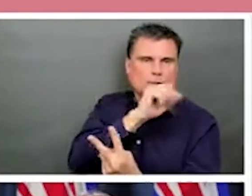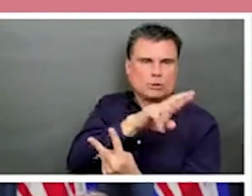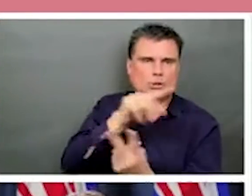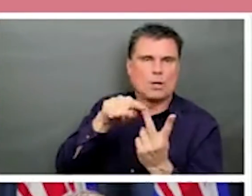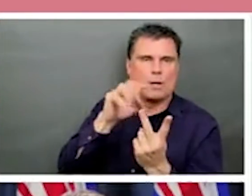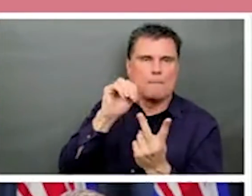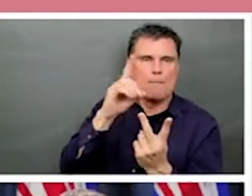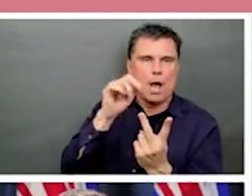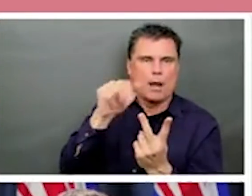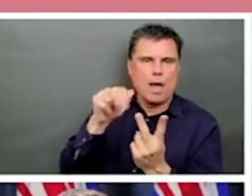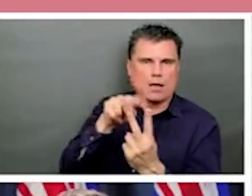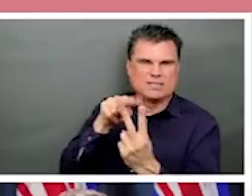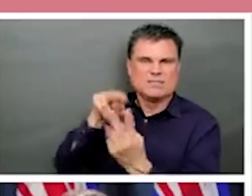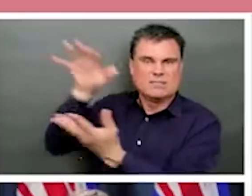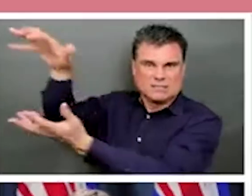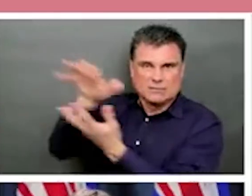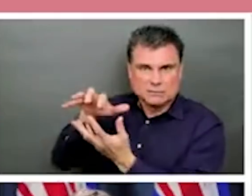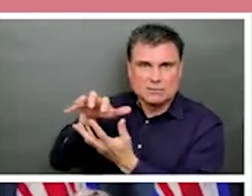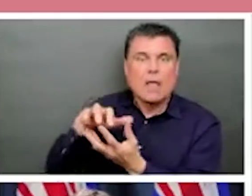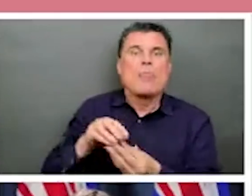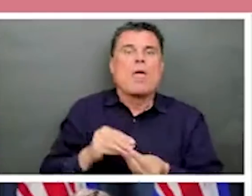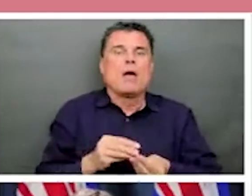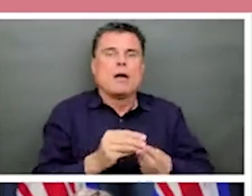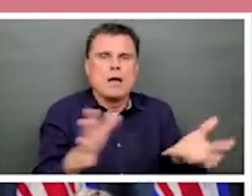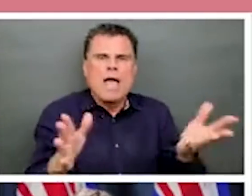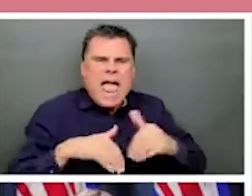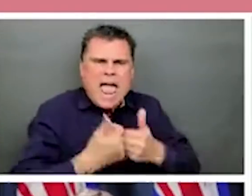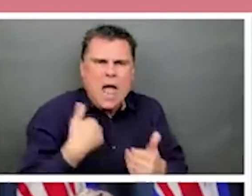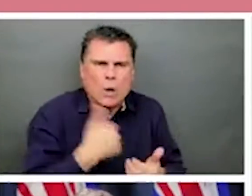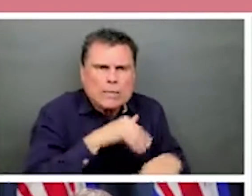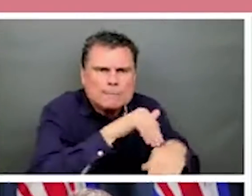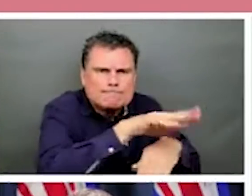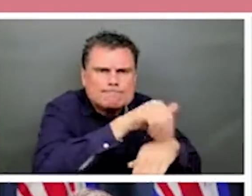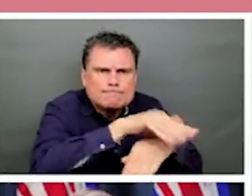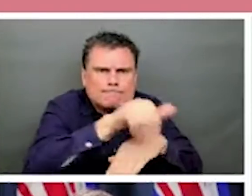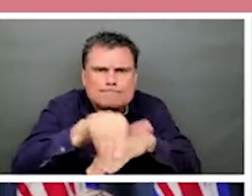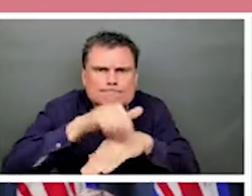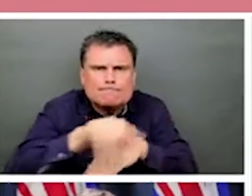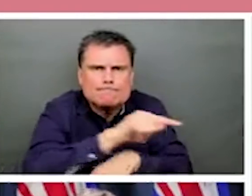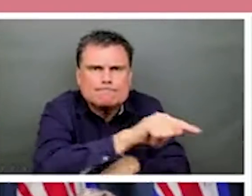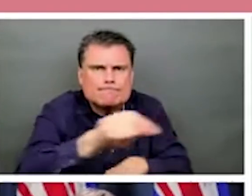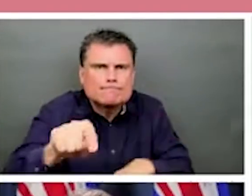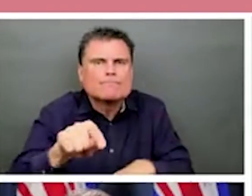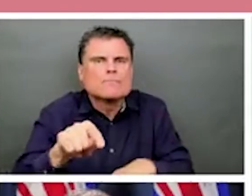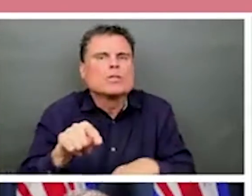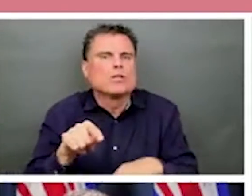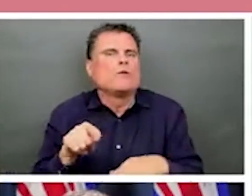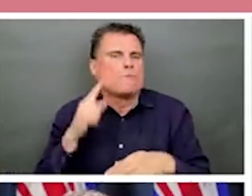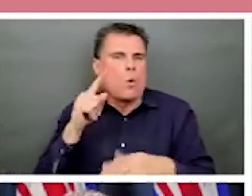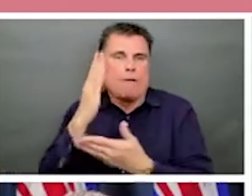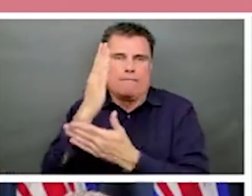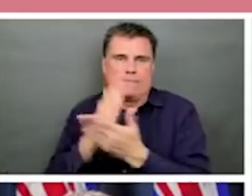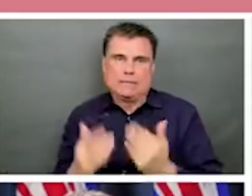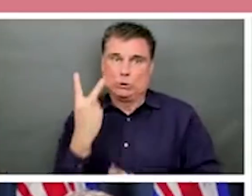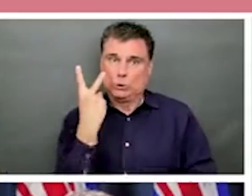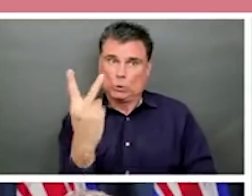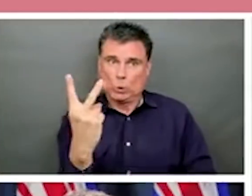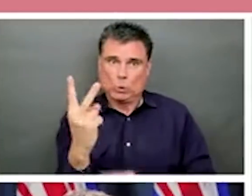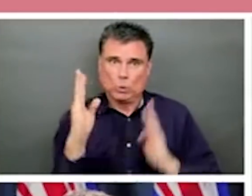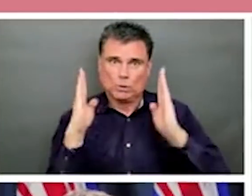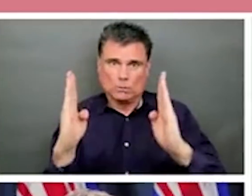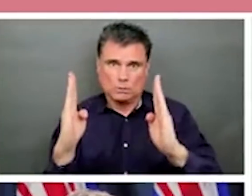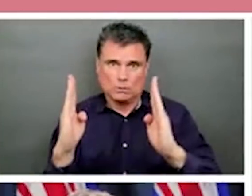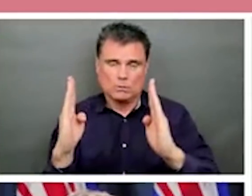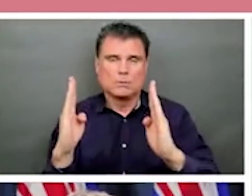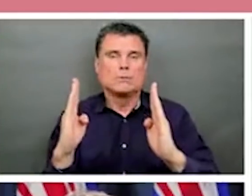2, which was priority populations and our age-related cohorts over 80 and our Indigenous people over the